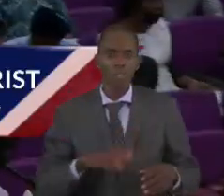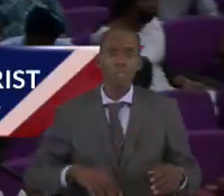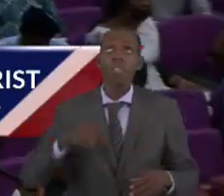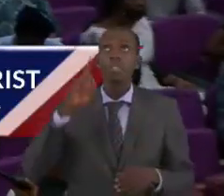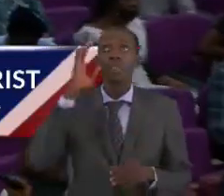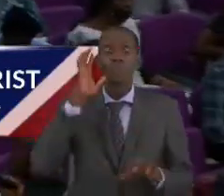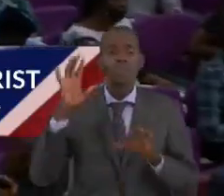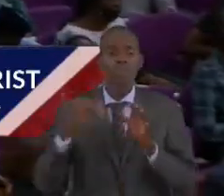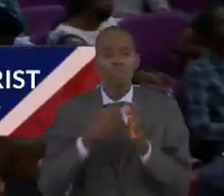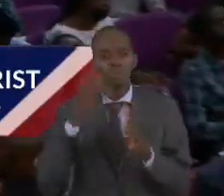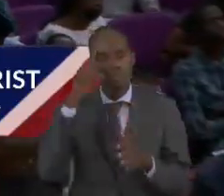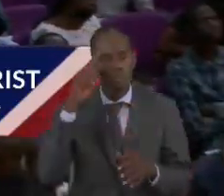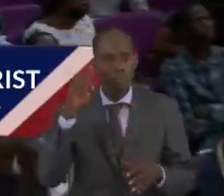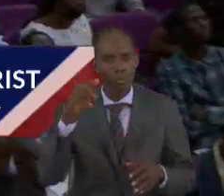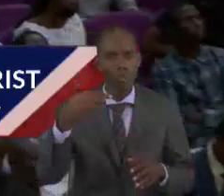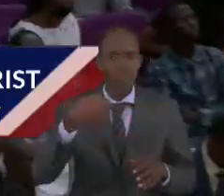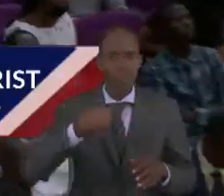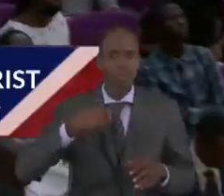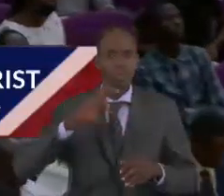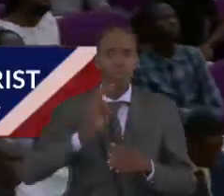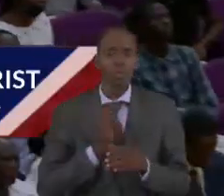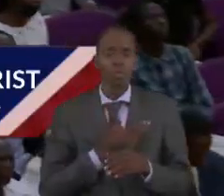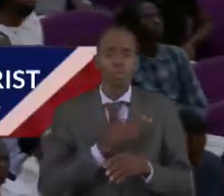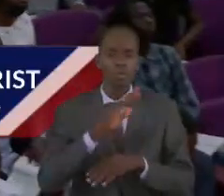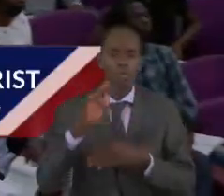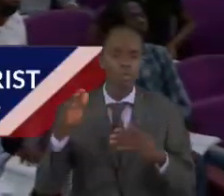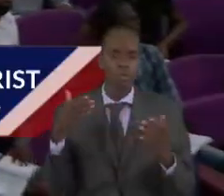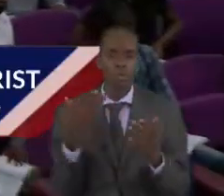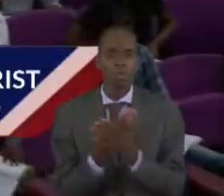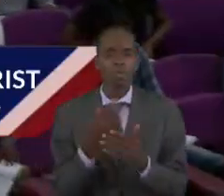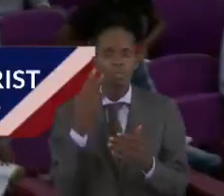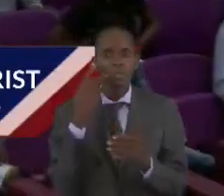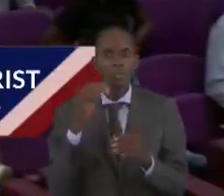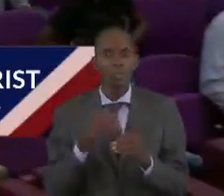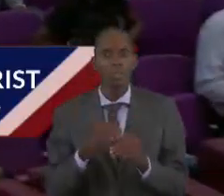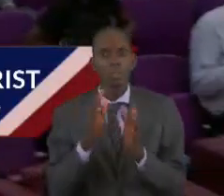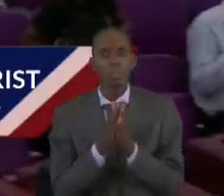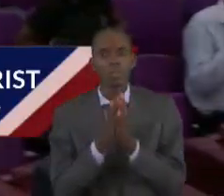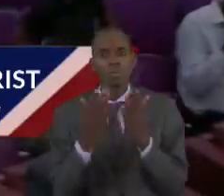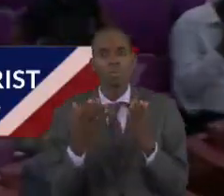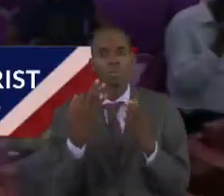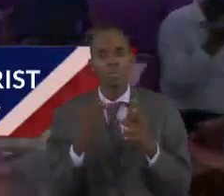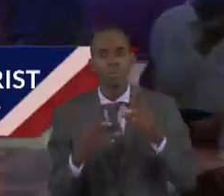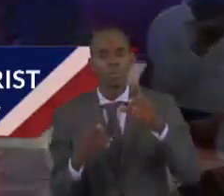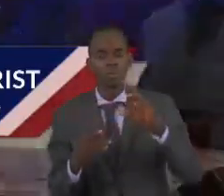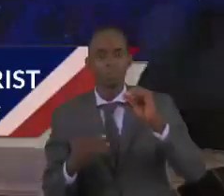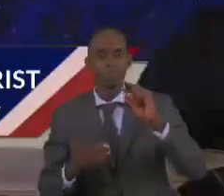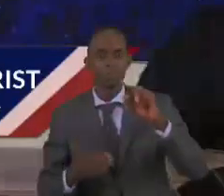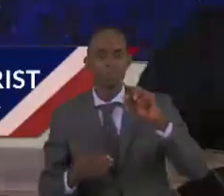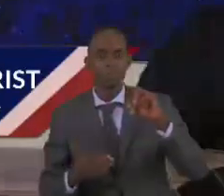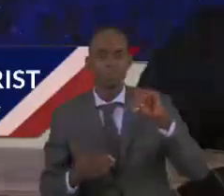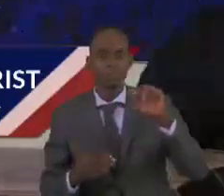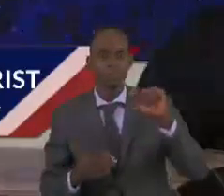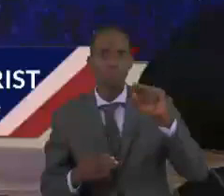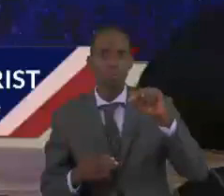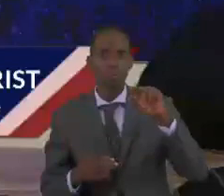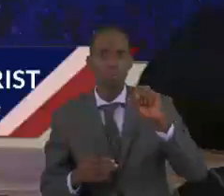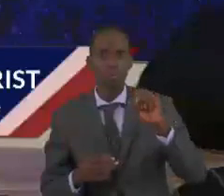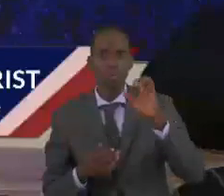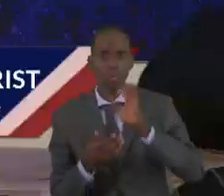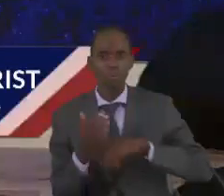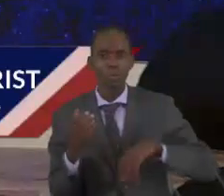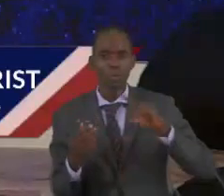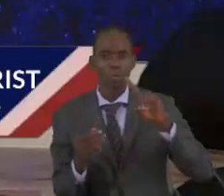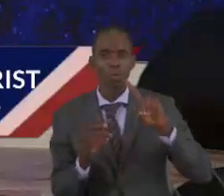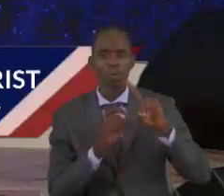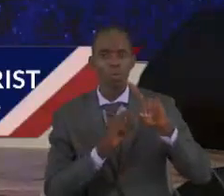us, for every one of us. Look at Romans chapter 1, verse 16. In Romans chapter